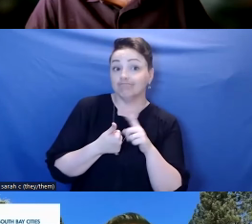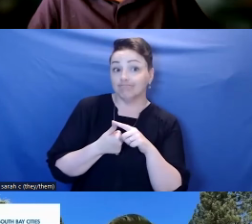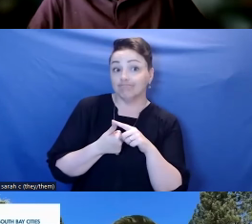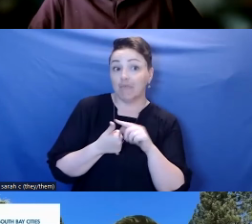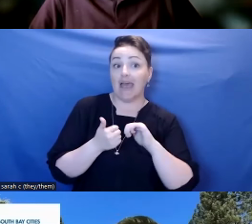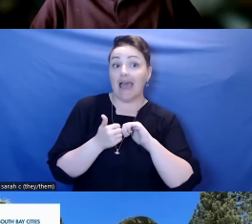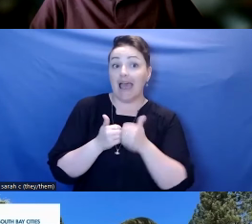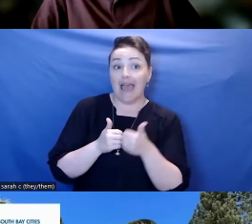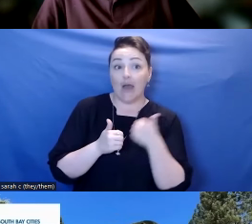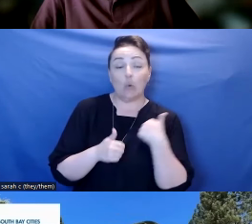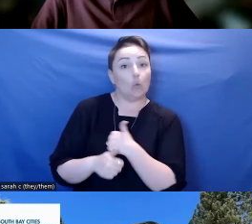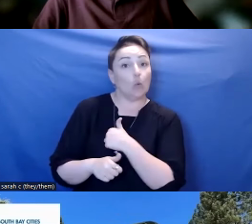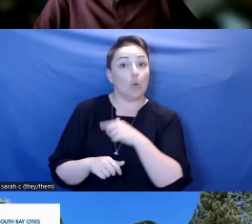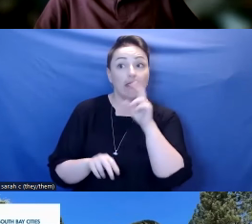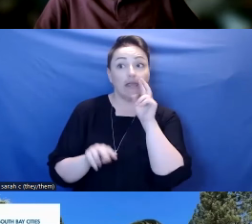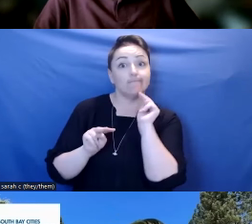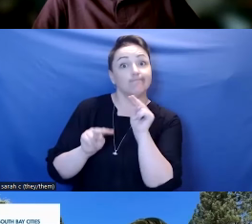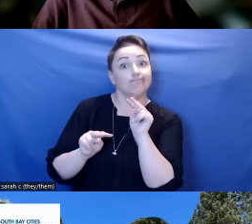toolkit?